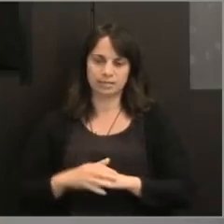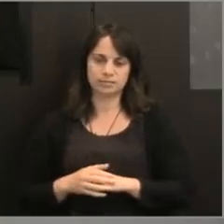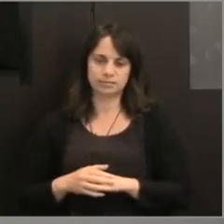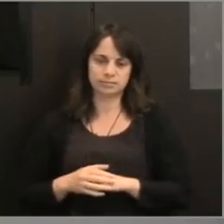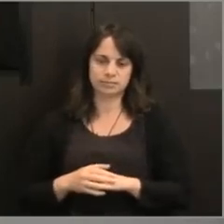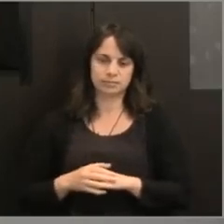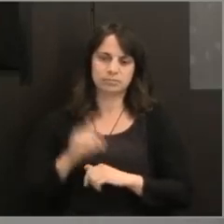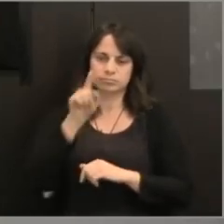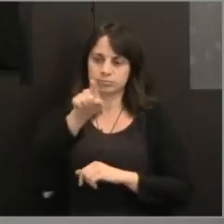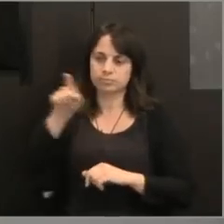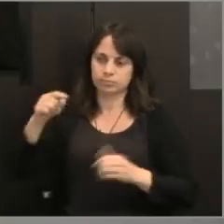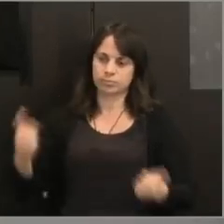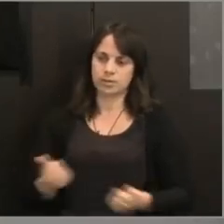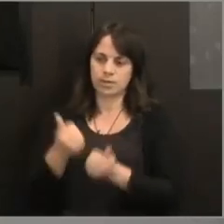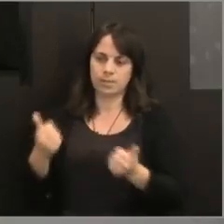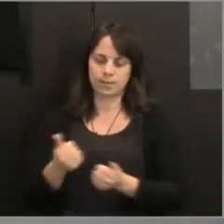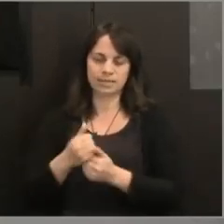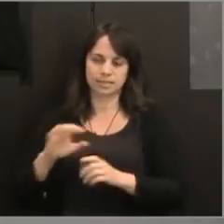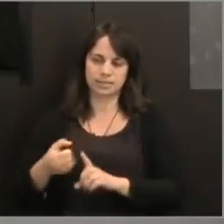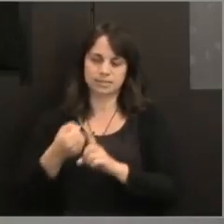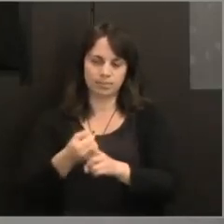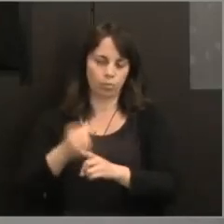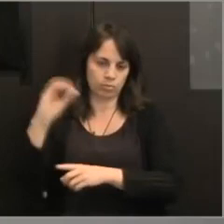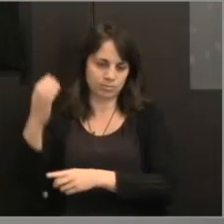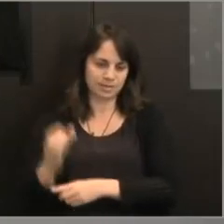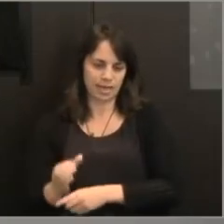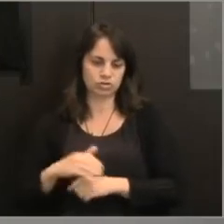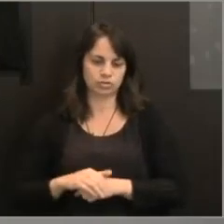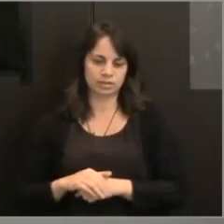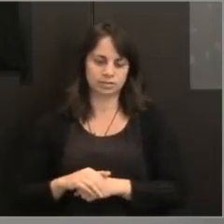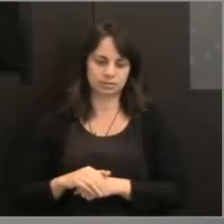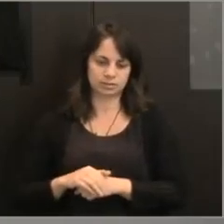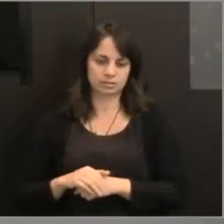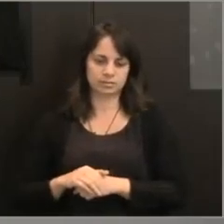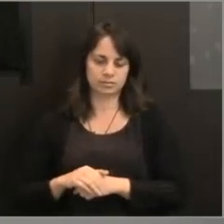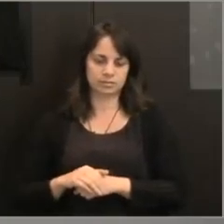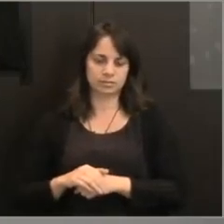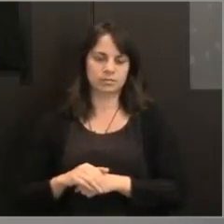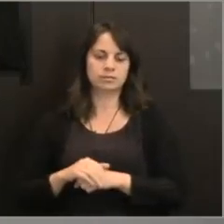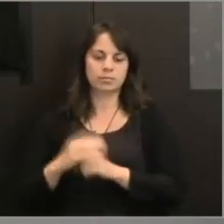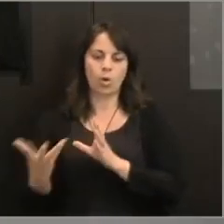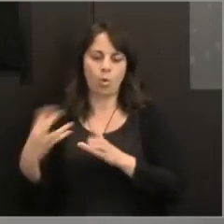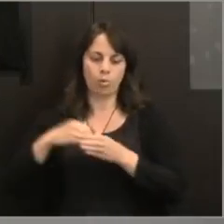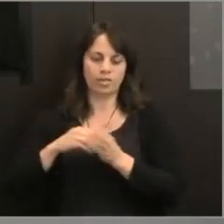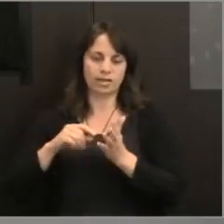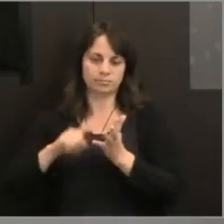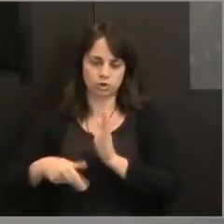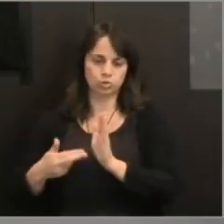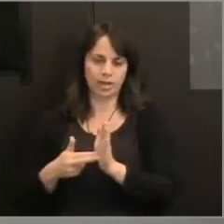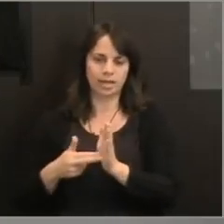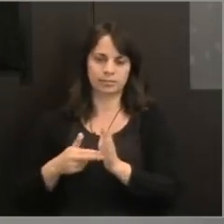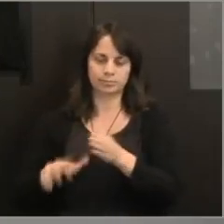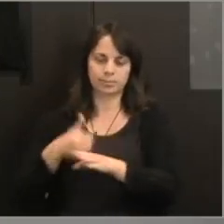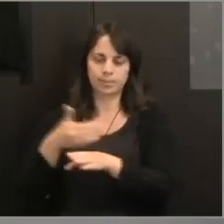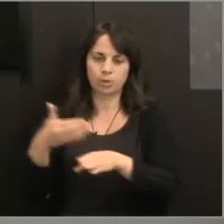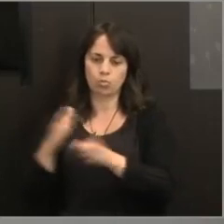enough state support was gathered to establish within the United Nations a working group